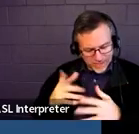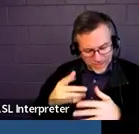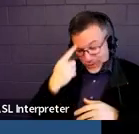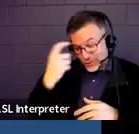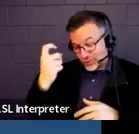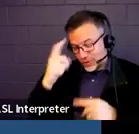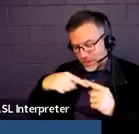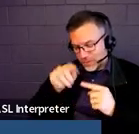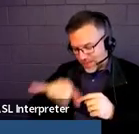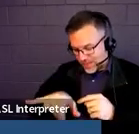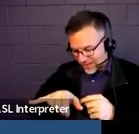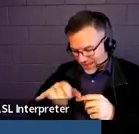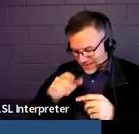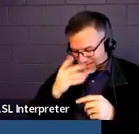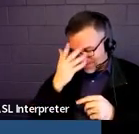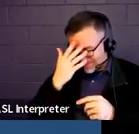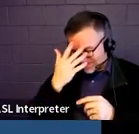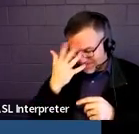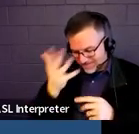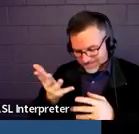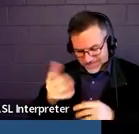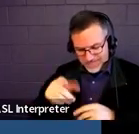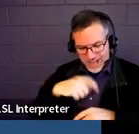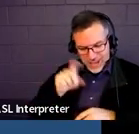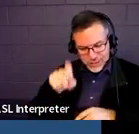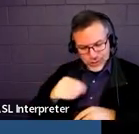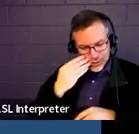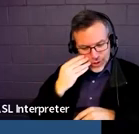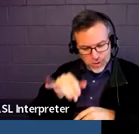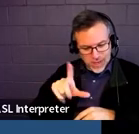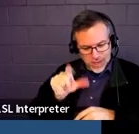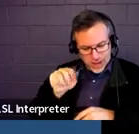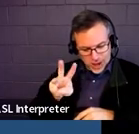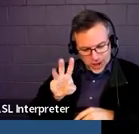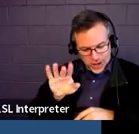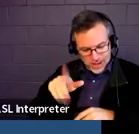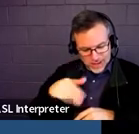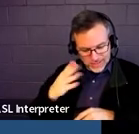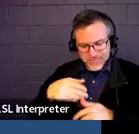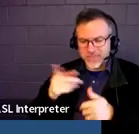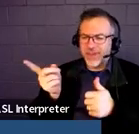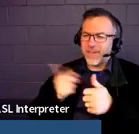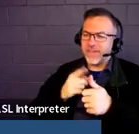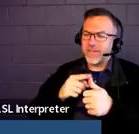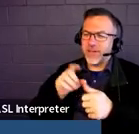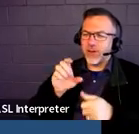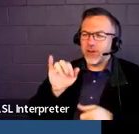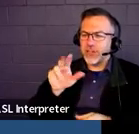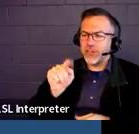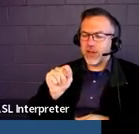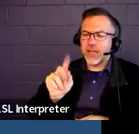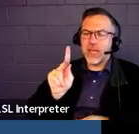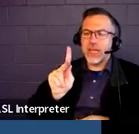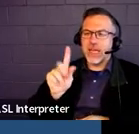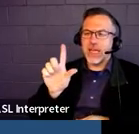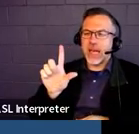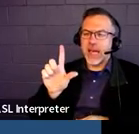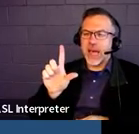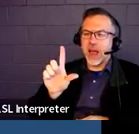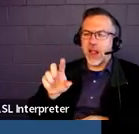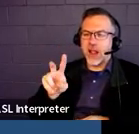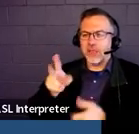law verbatim. So yeah, so the First Circuit was KL versus Rhode Island.